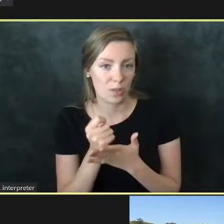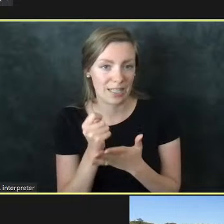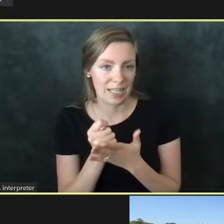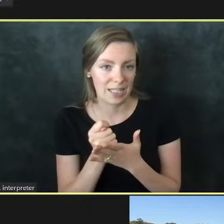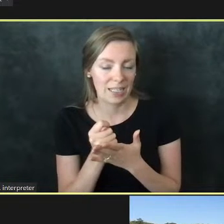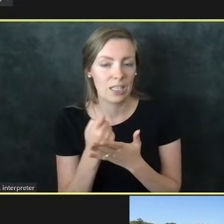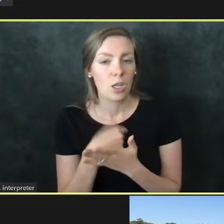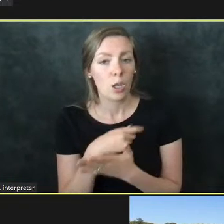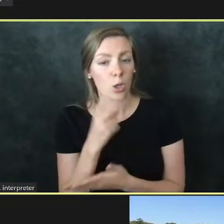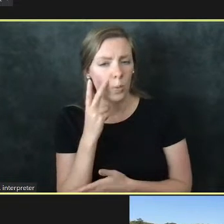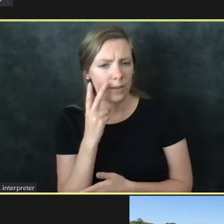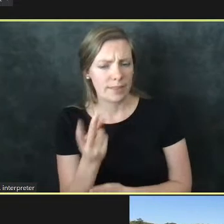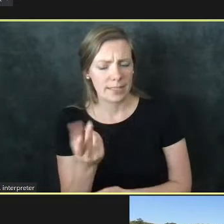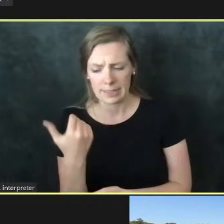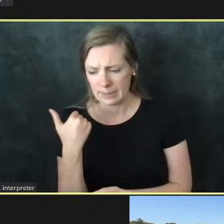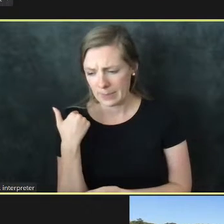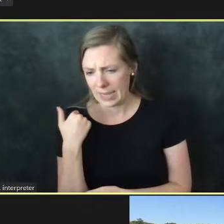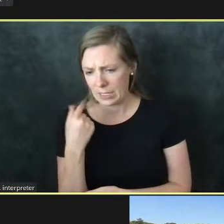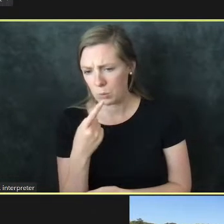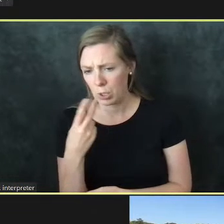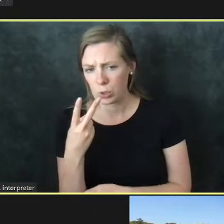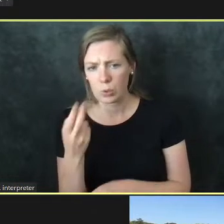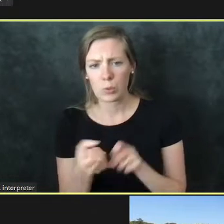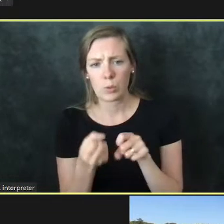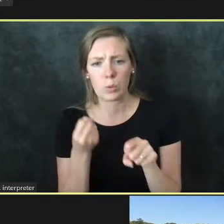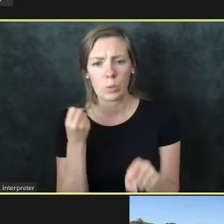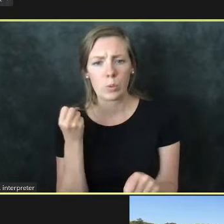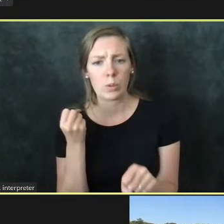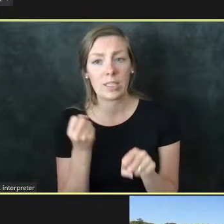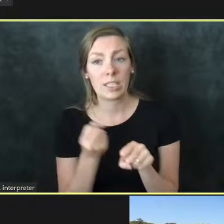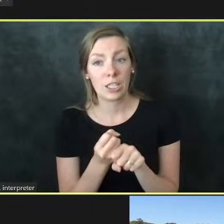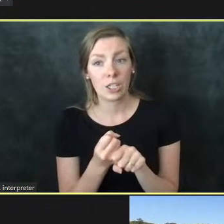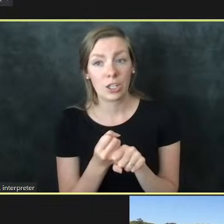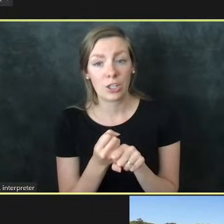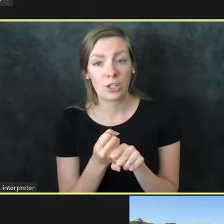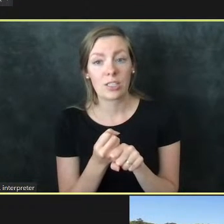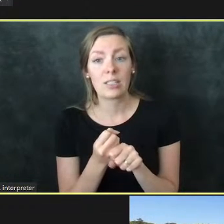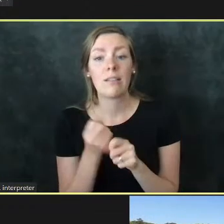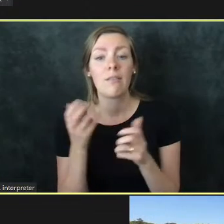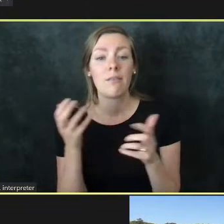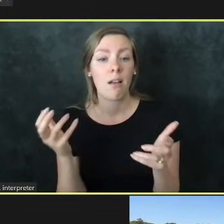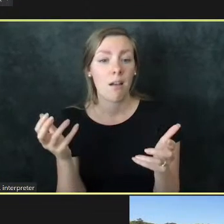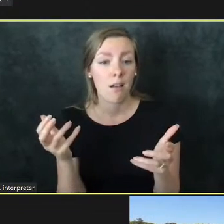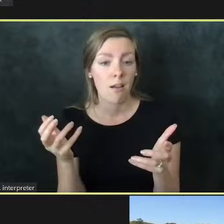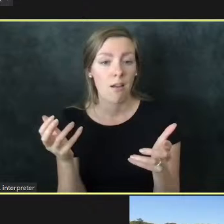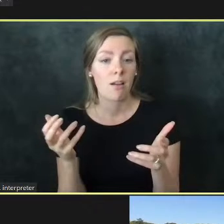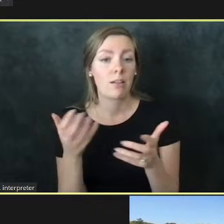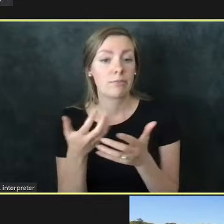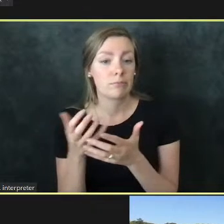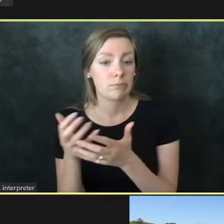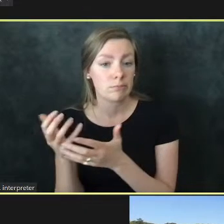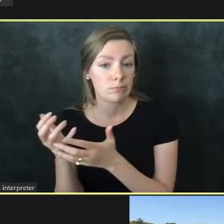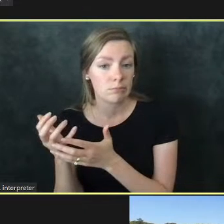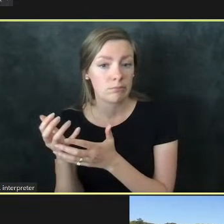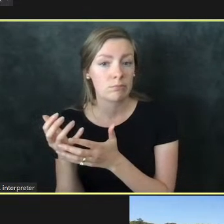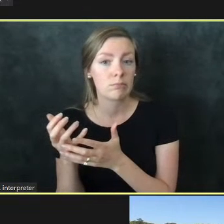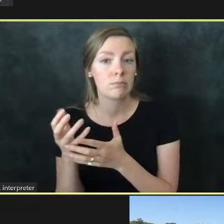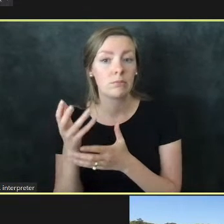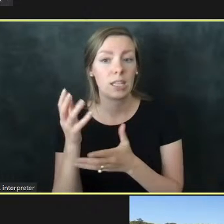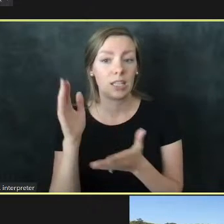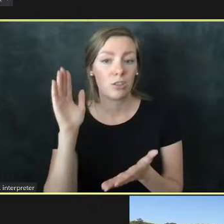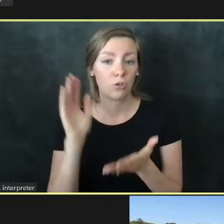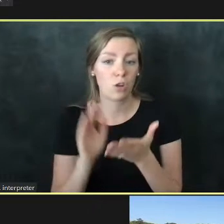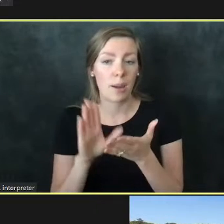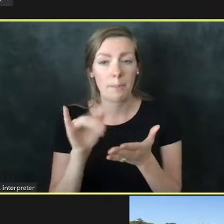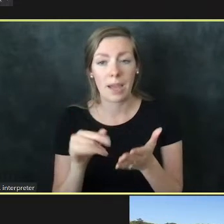seen in the last Tiene couple of years todo, the amount of están sewage una going into cantidad the plant de dropped basura que está by pasando a la